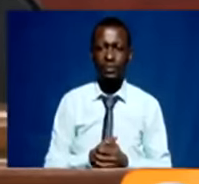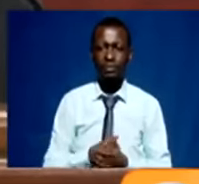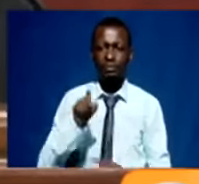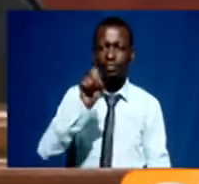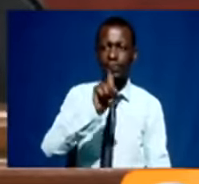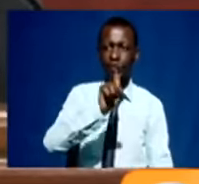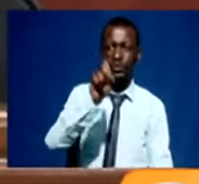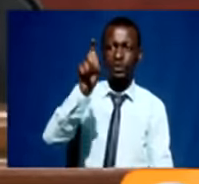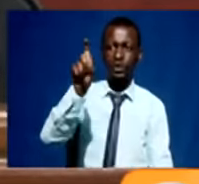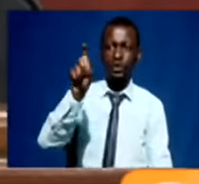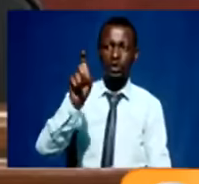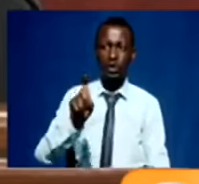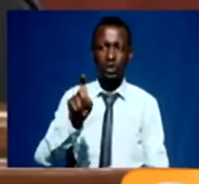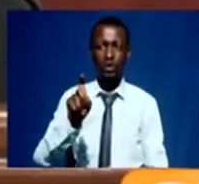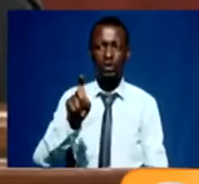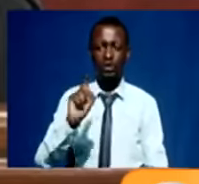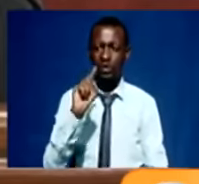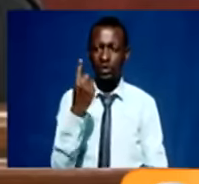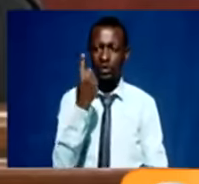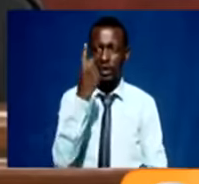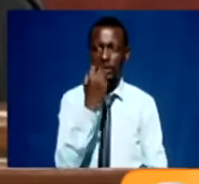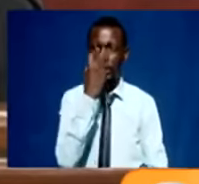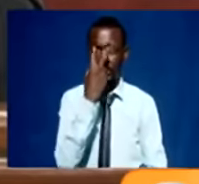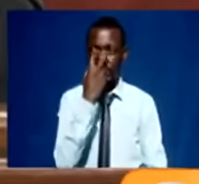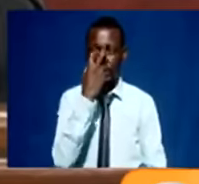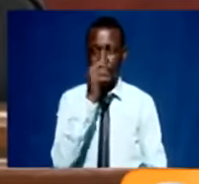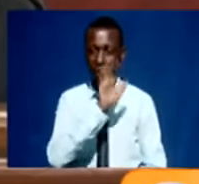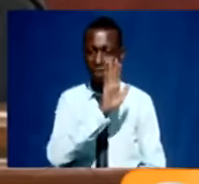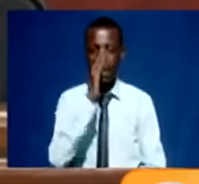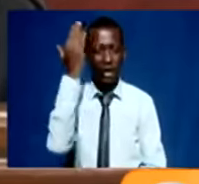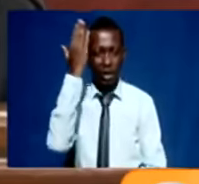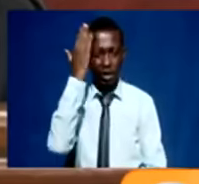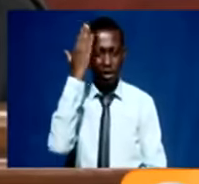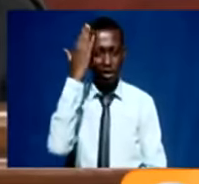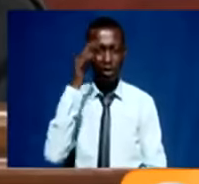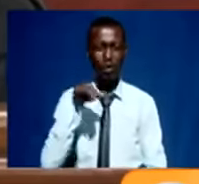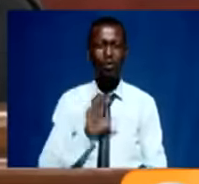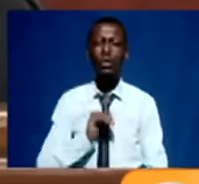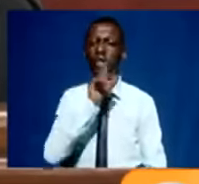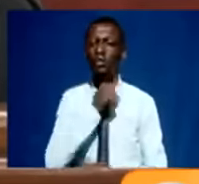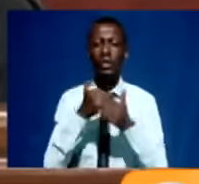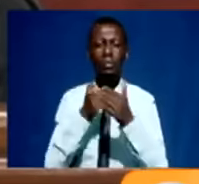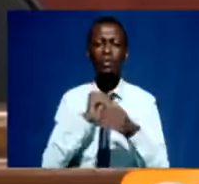did the first accused person know the deceased prior to her death?